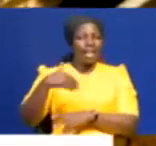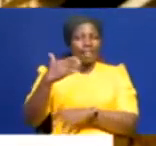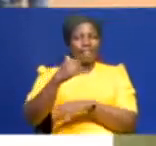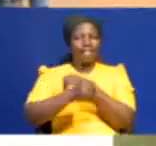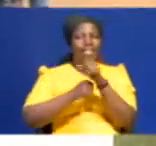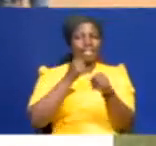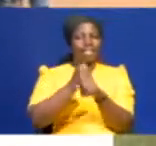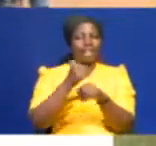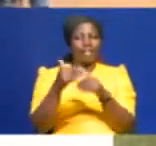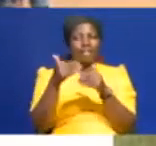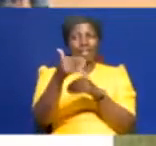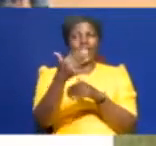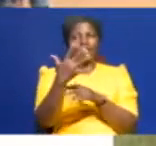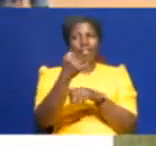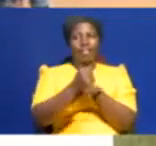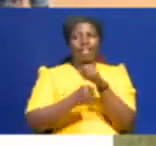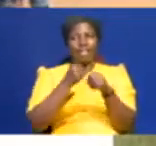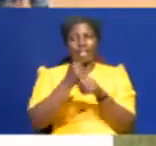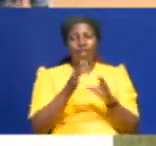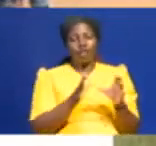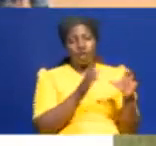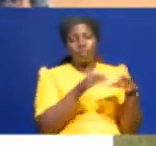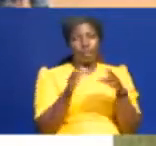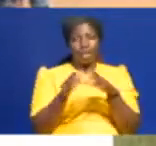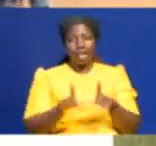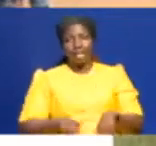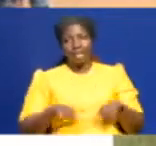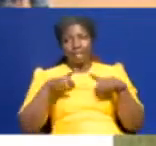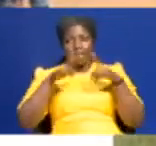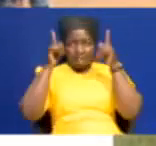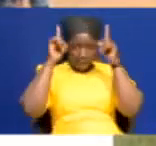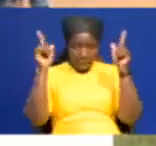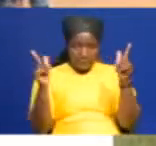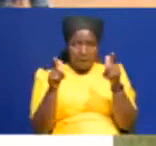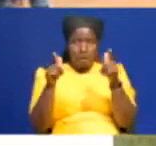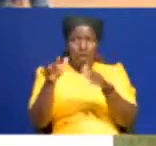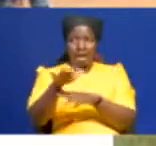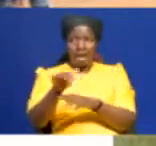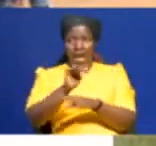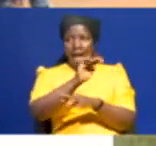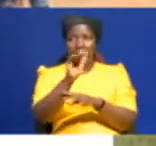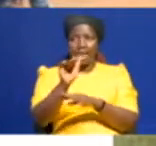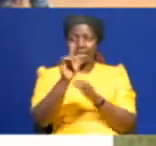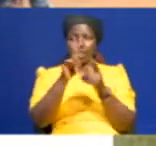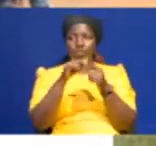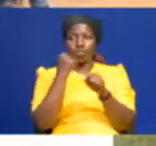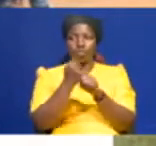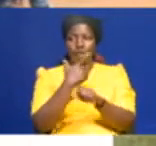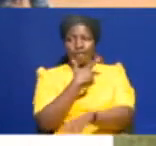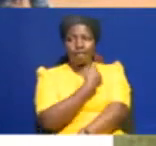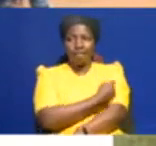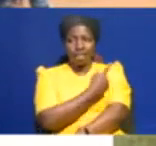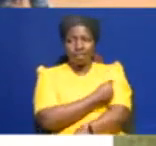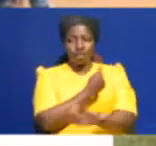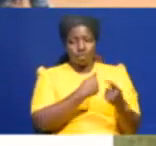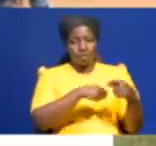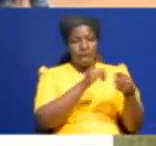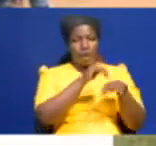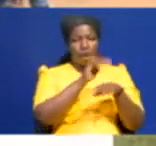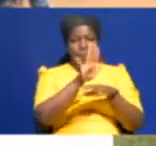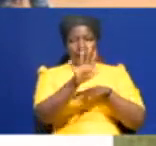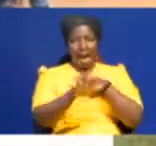5 years. Communities living in pastoral areas are being rallied to carry out vaccination tests on their